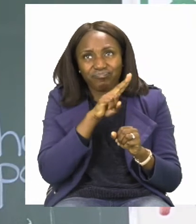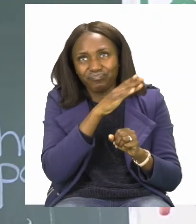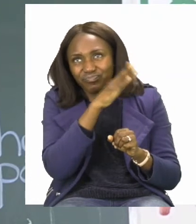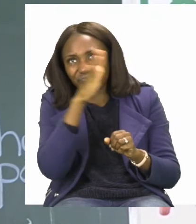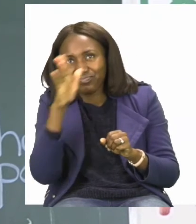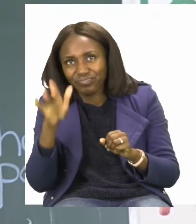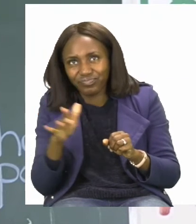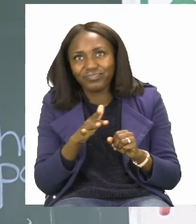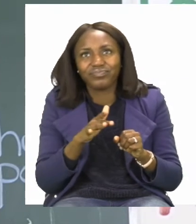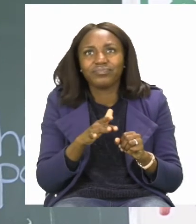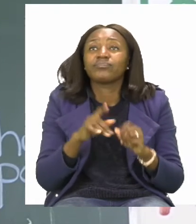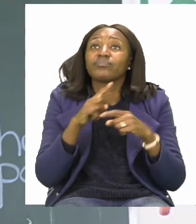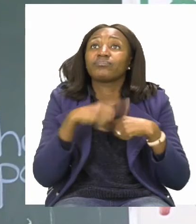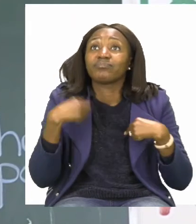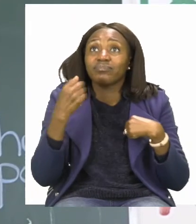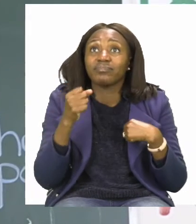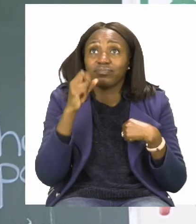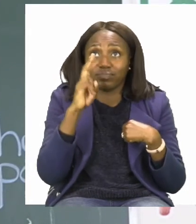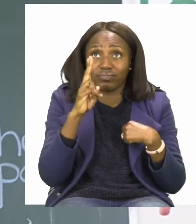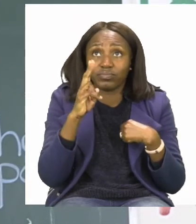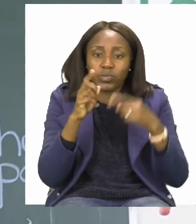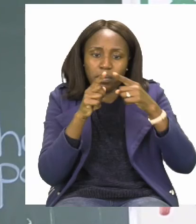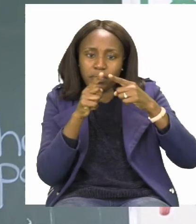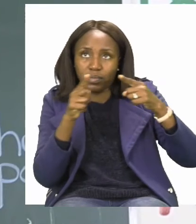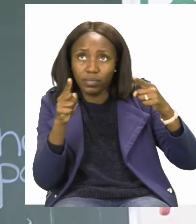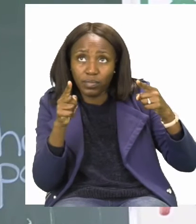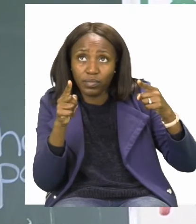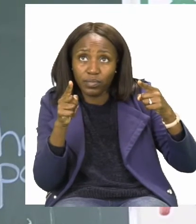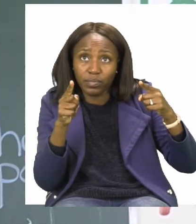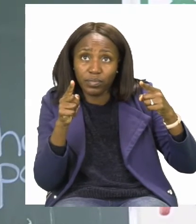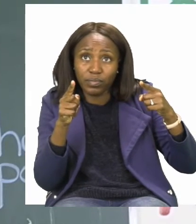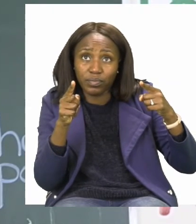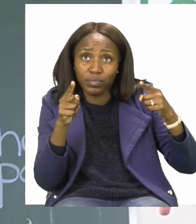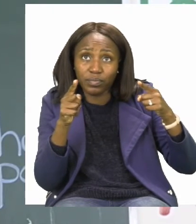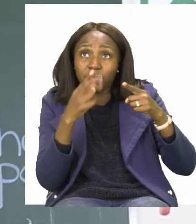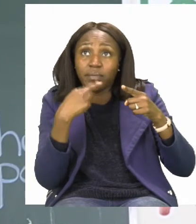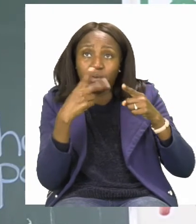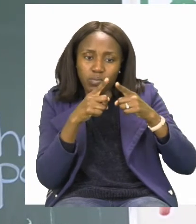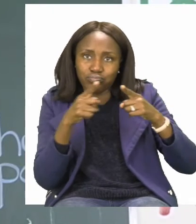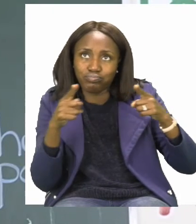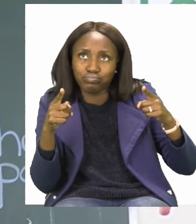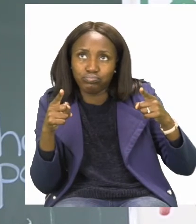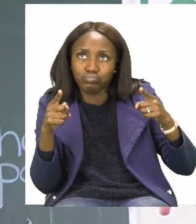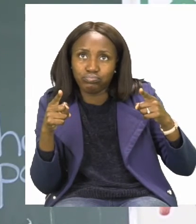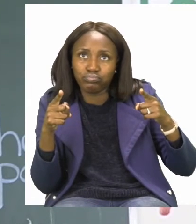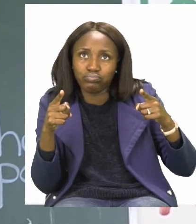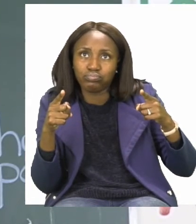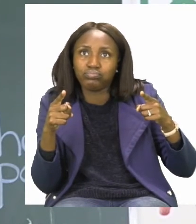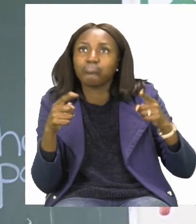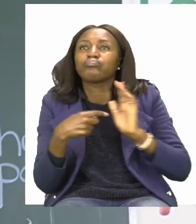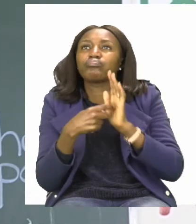going to use the different hands to help us. The first hand here, the red one, is the